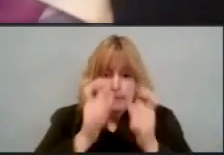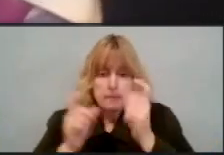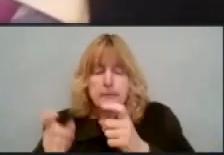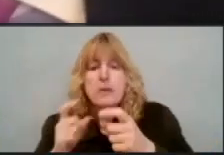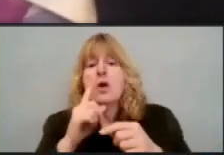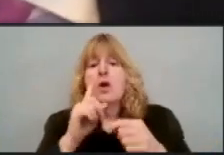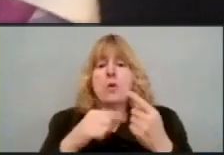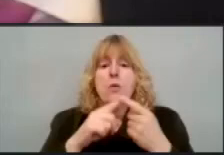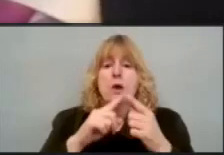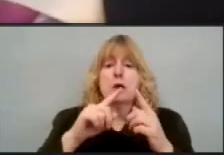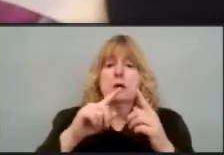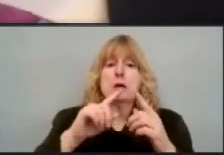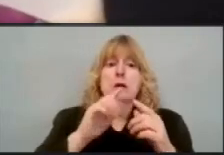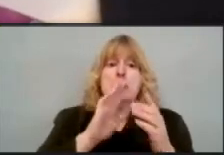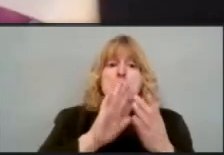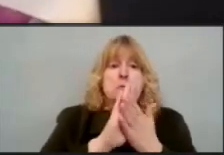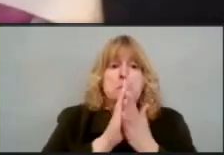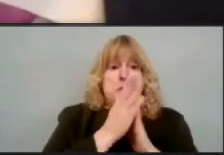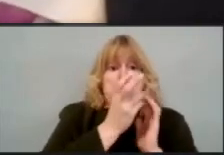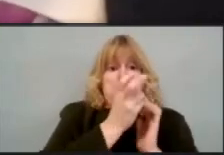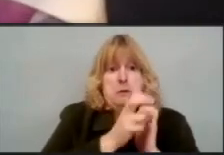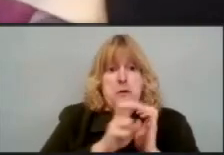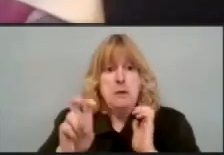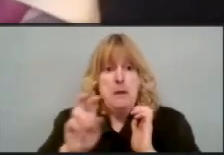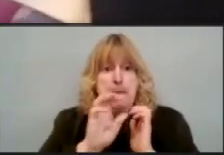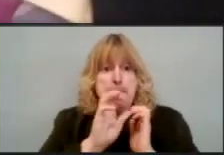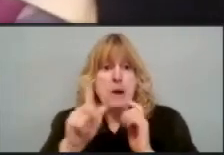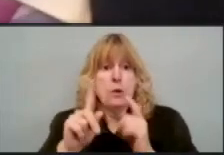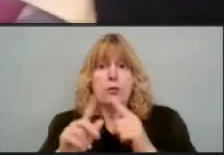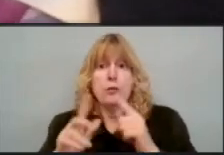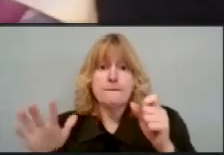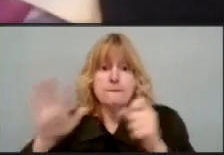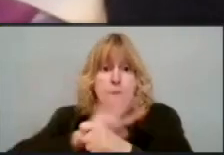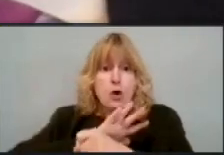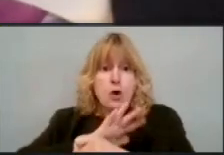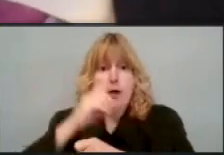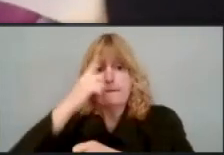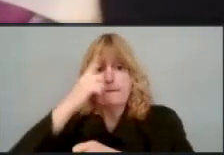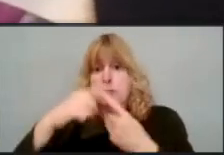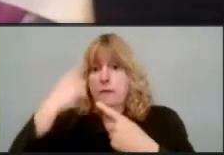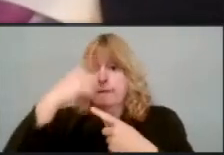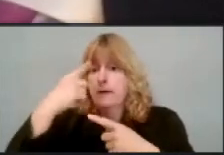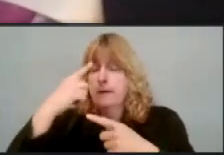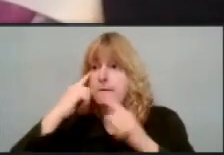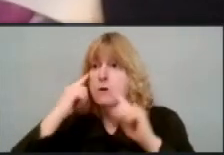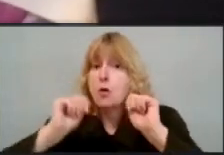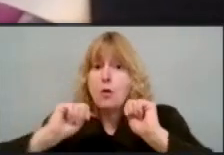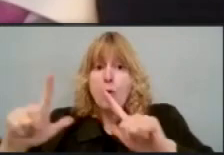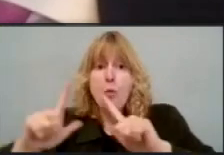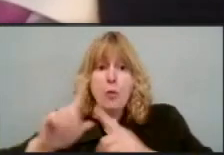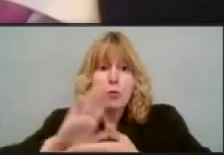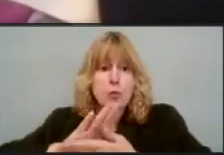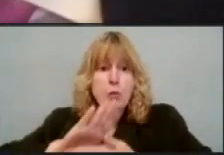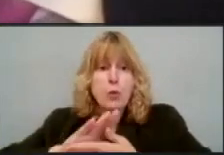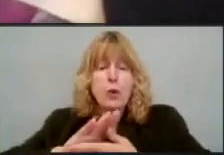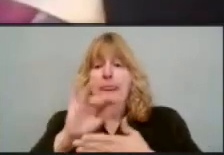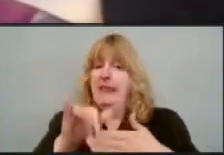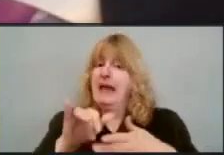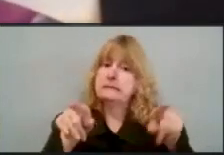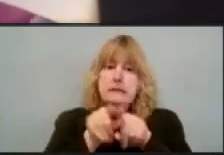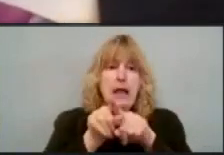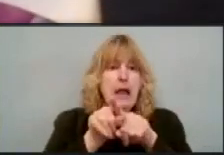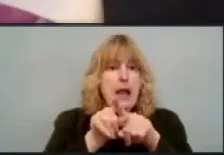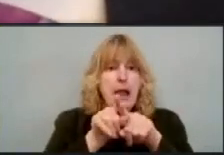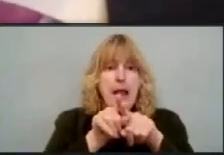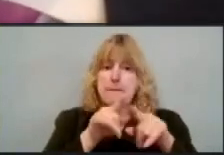transition back to full in-person for all of our schools, those same standards that we've been planning for is a part of